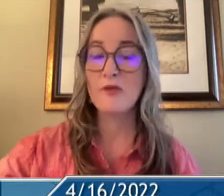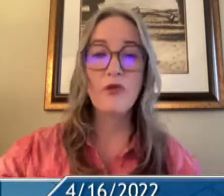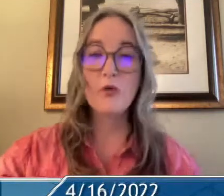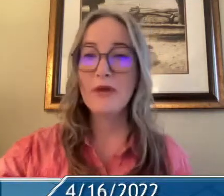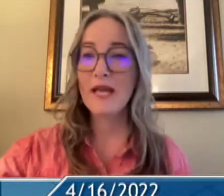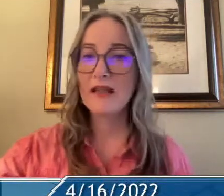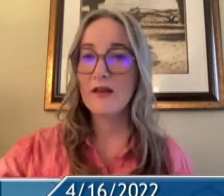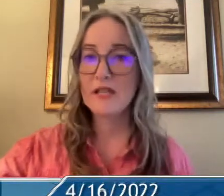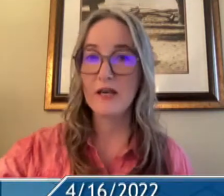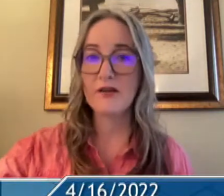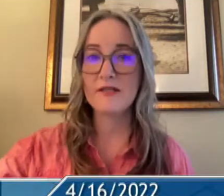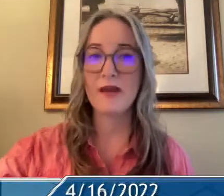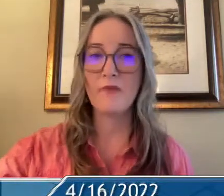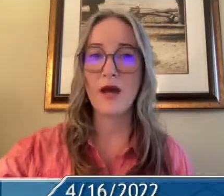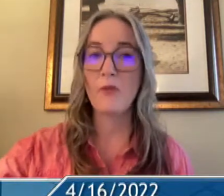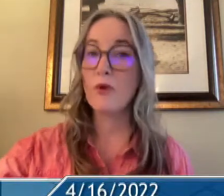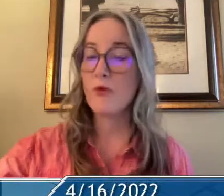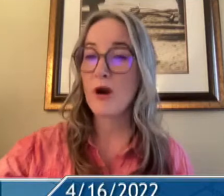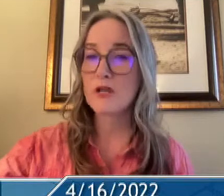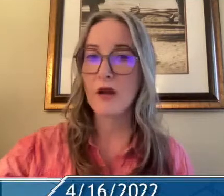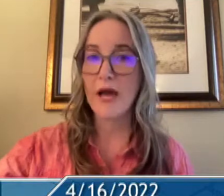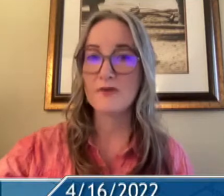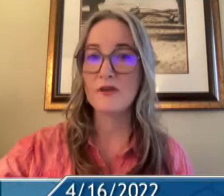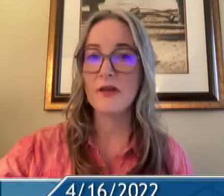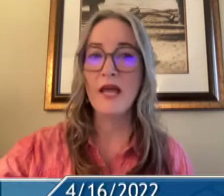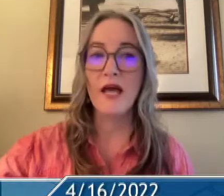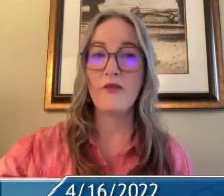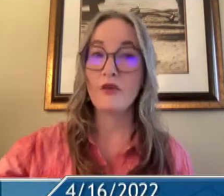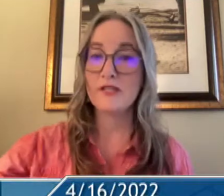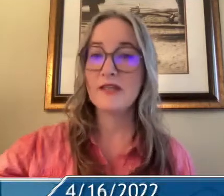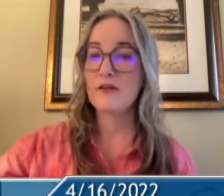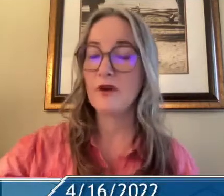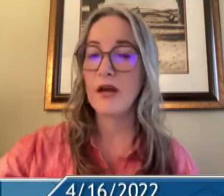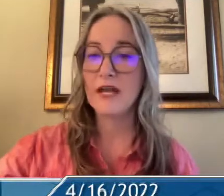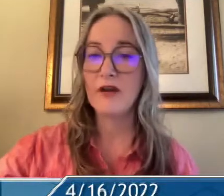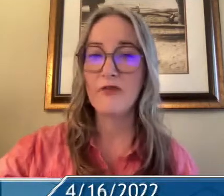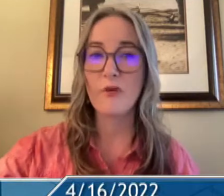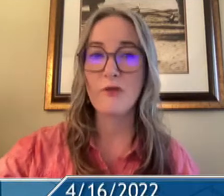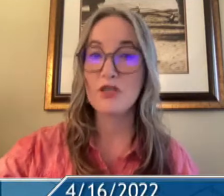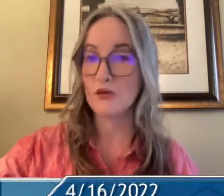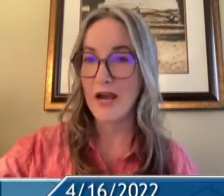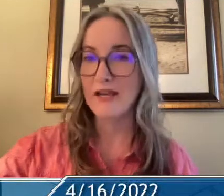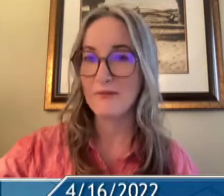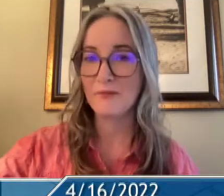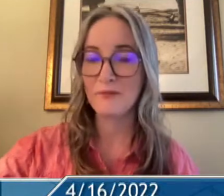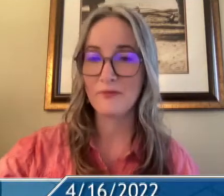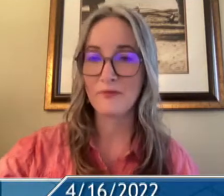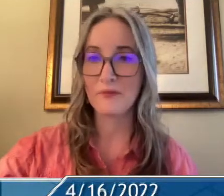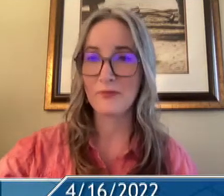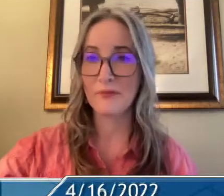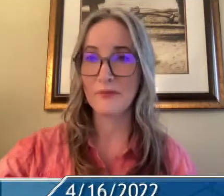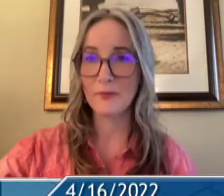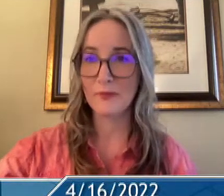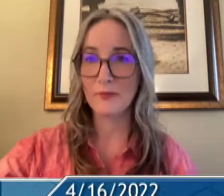So before we begin, I'd love to hear some open remarks from our council. First, hearing from Commissioner Ryan.